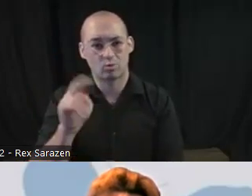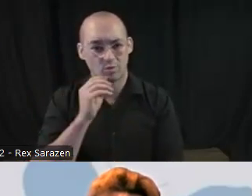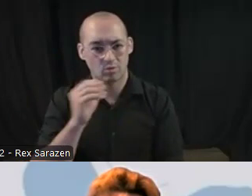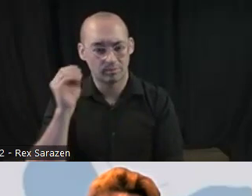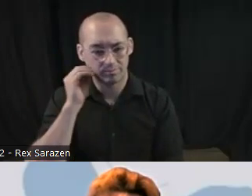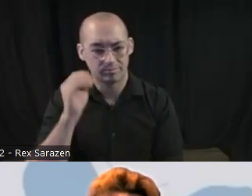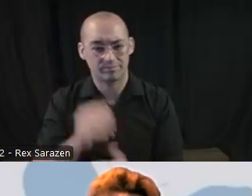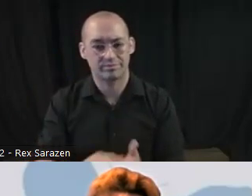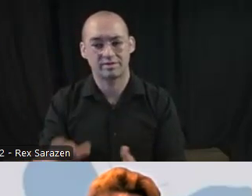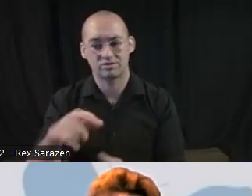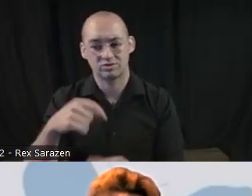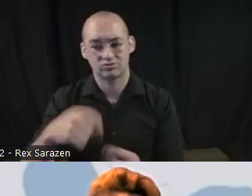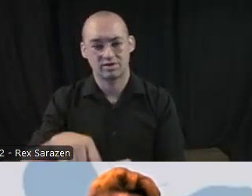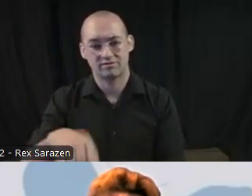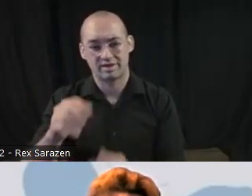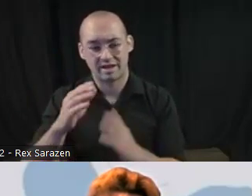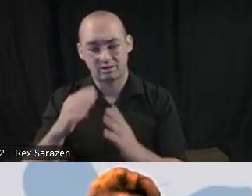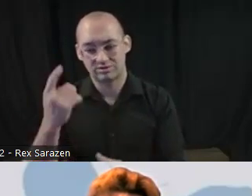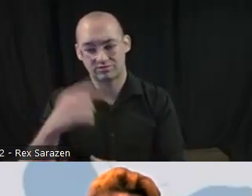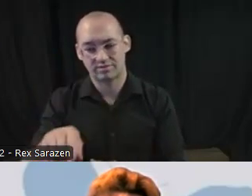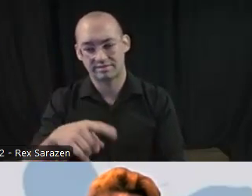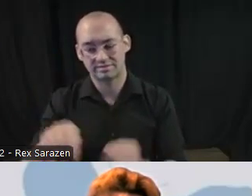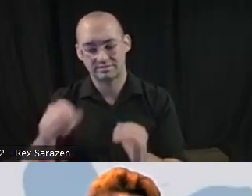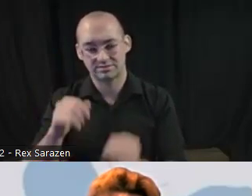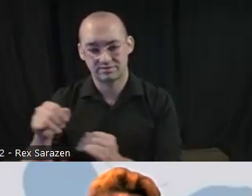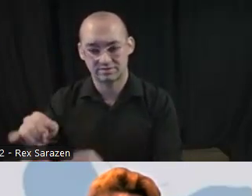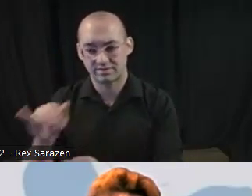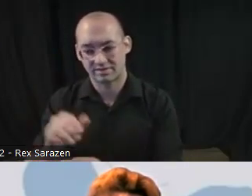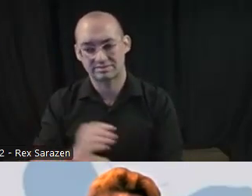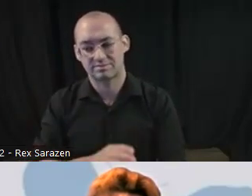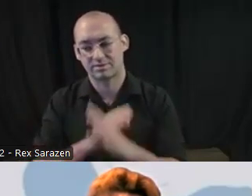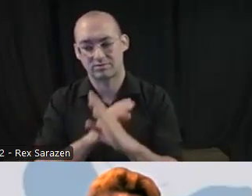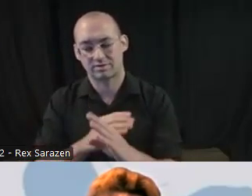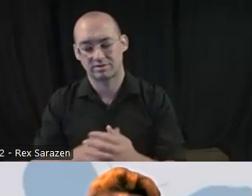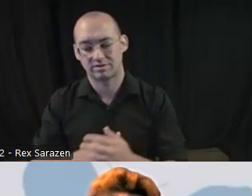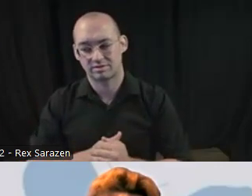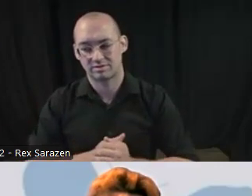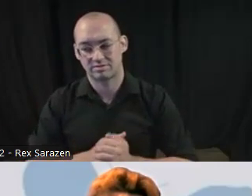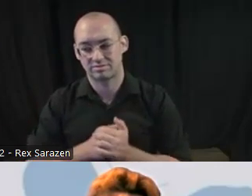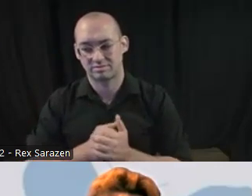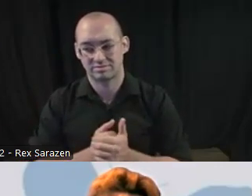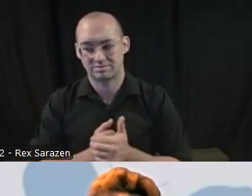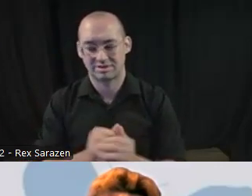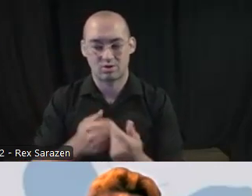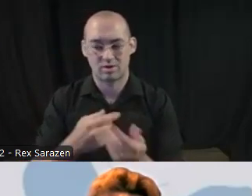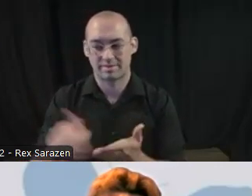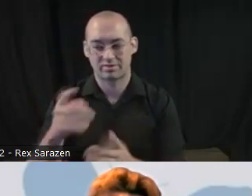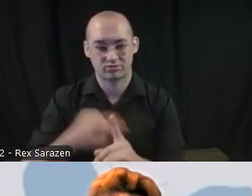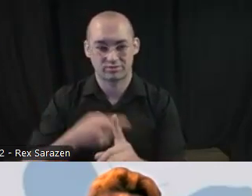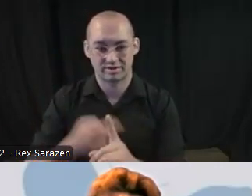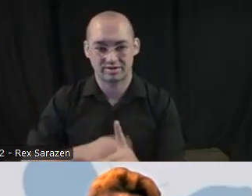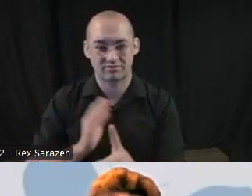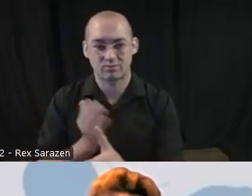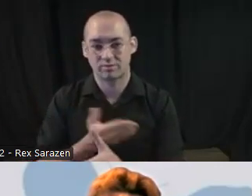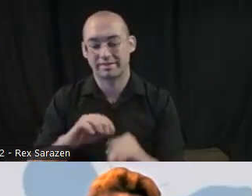housing for these individuals, that's a barrier, or how they're going to pay their rent. So as an agency, we provide a